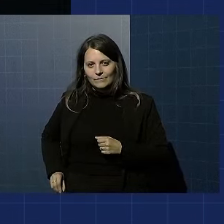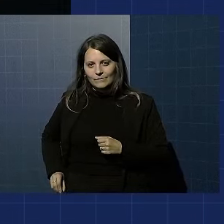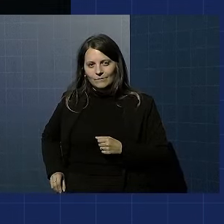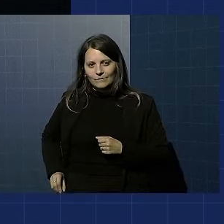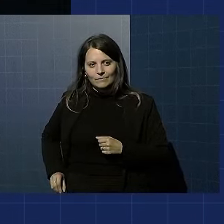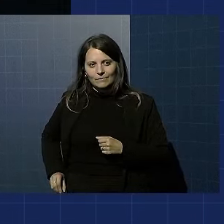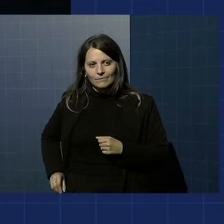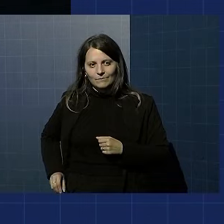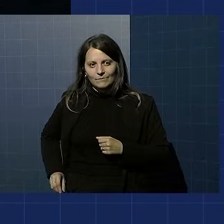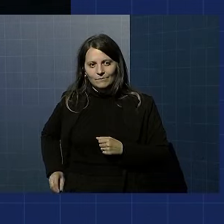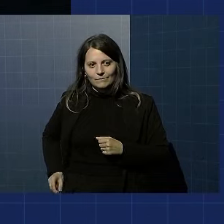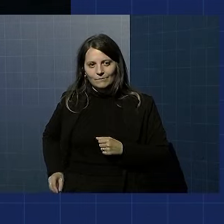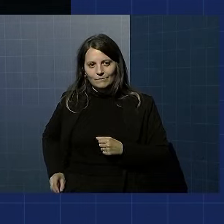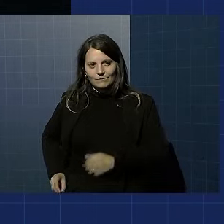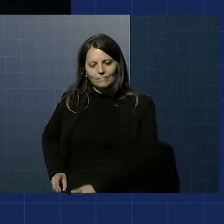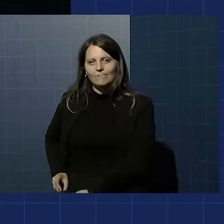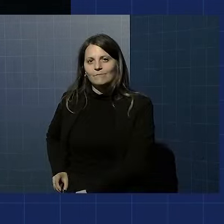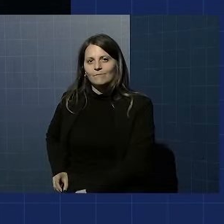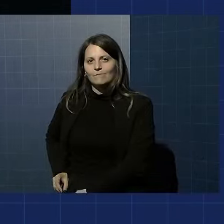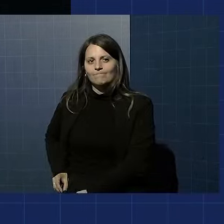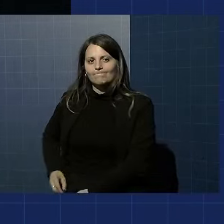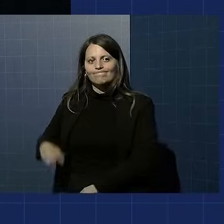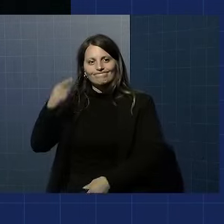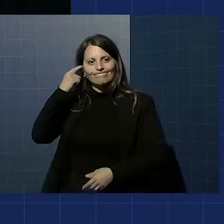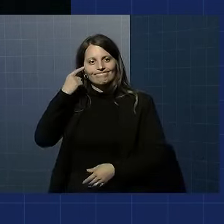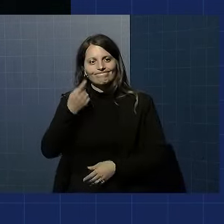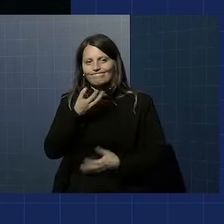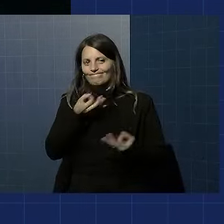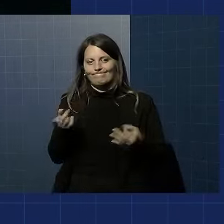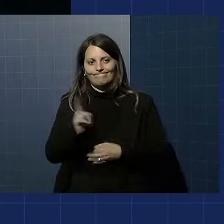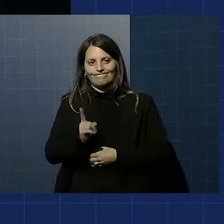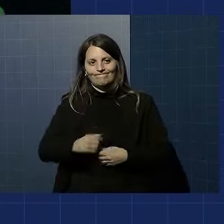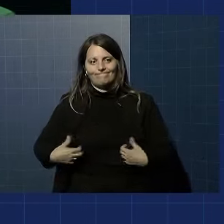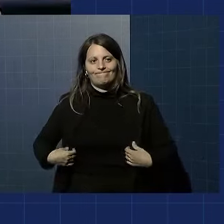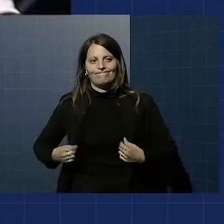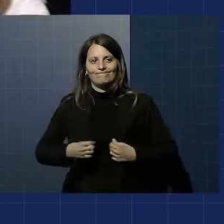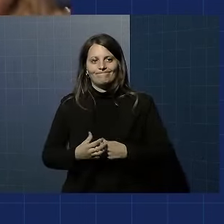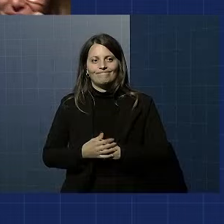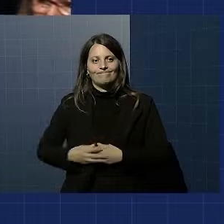not speak any further and I give you the floor. Perfect. Thank you very much.